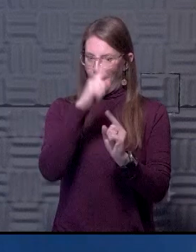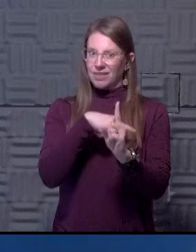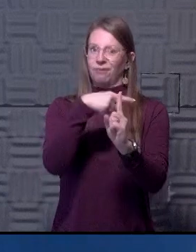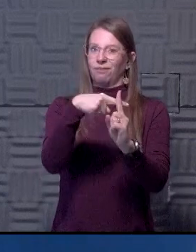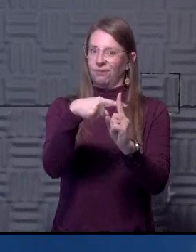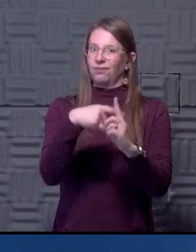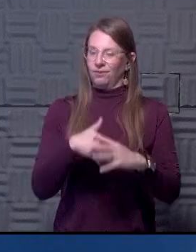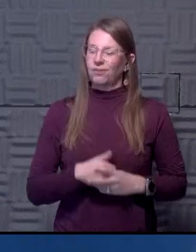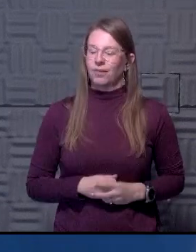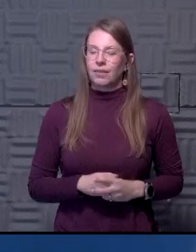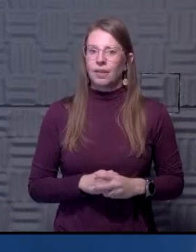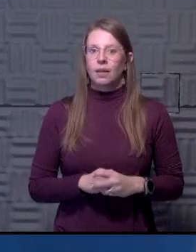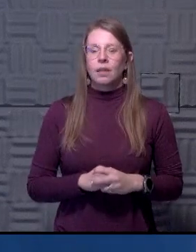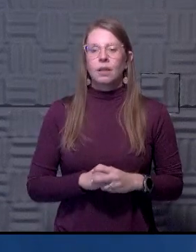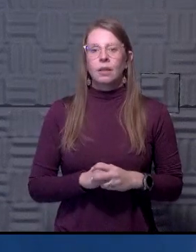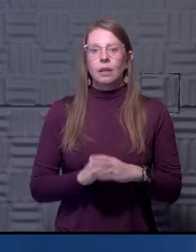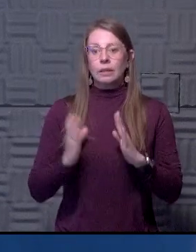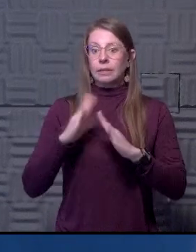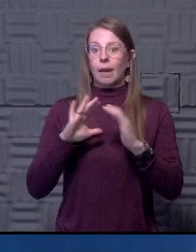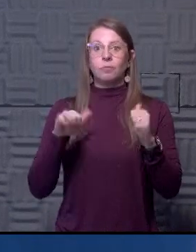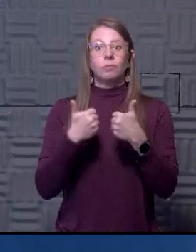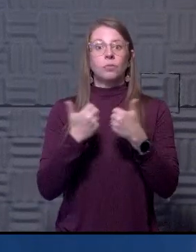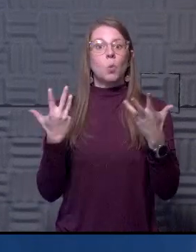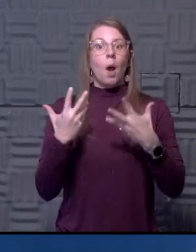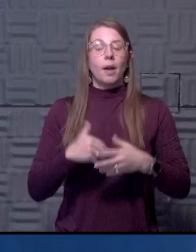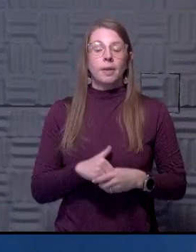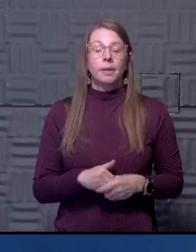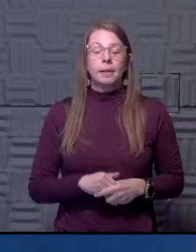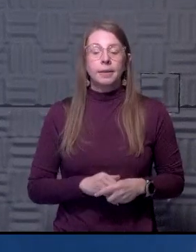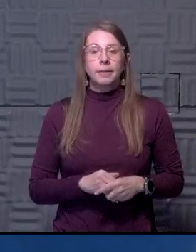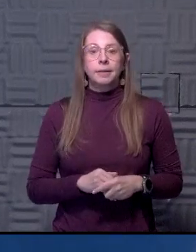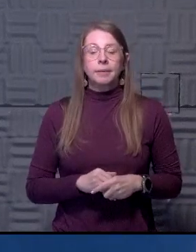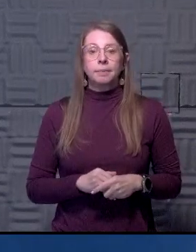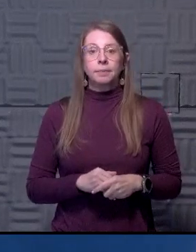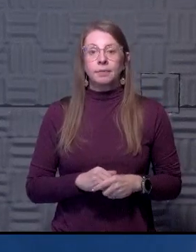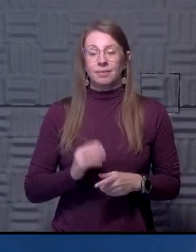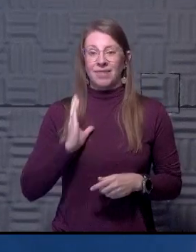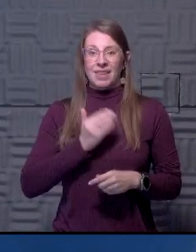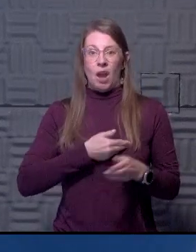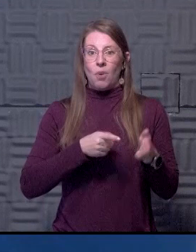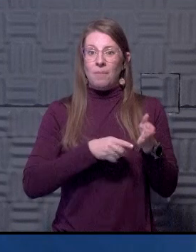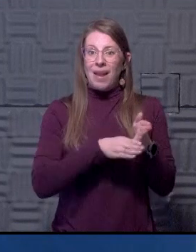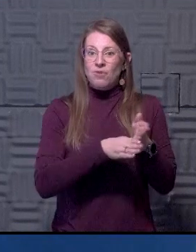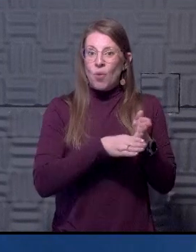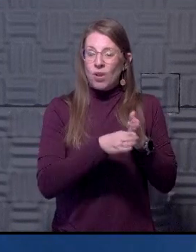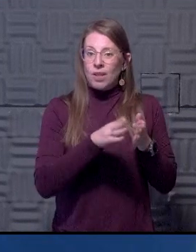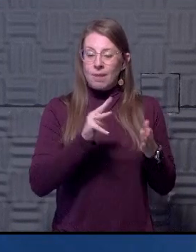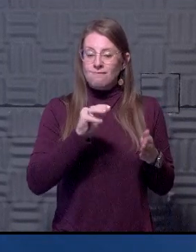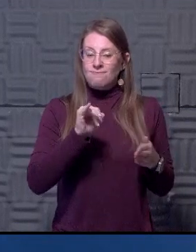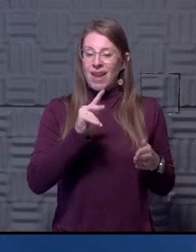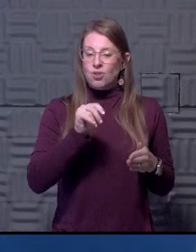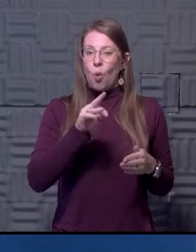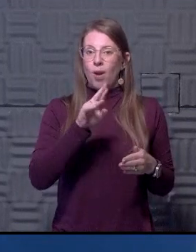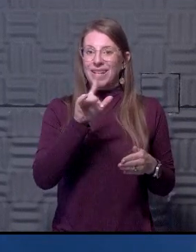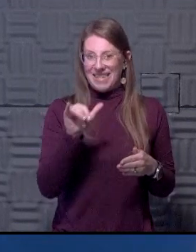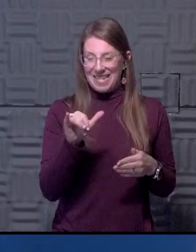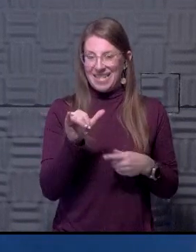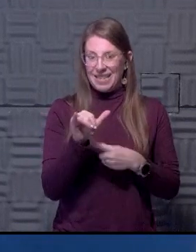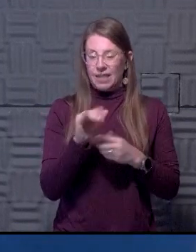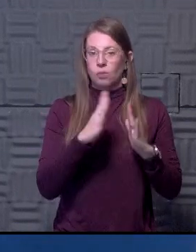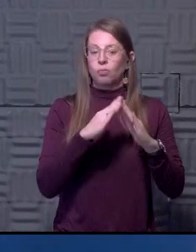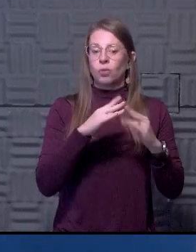it. I think the biggest challenge, though, is in our minority communities, in African Americans